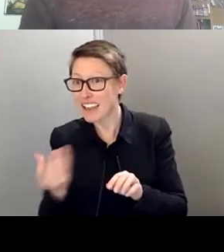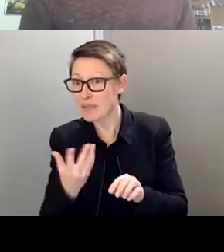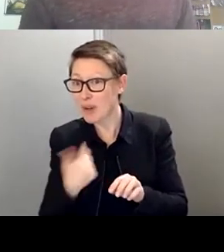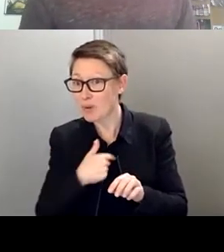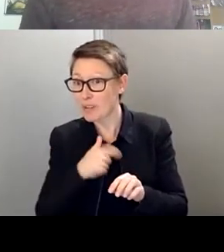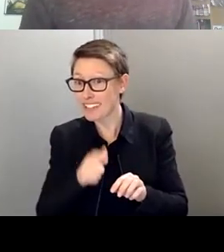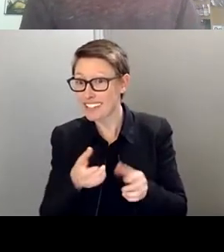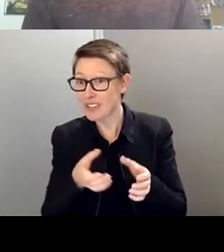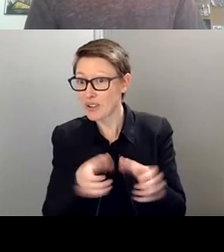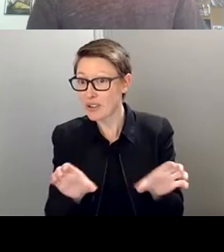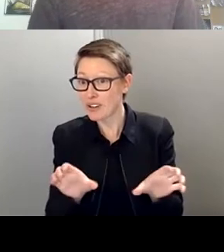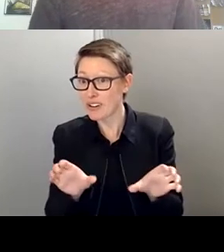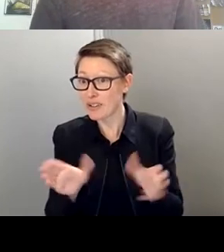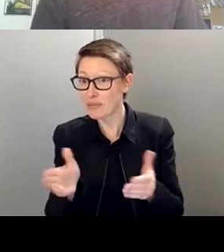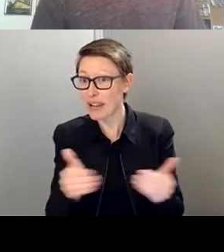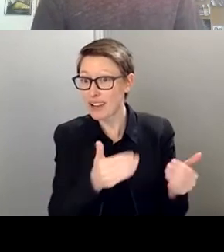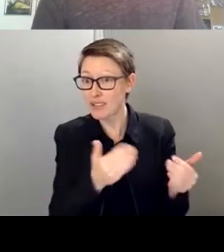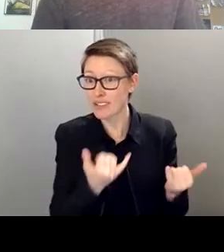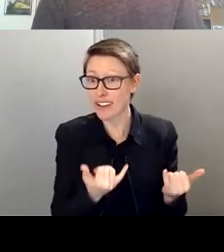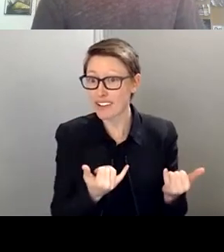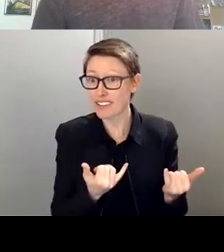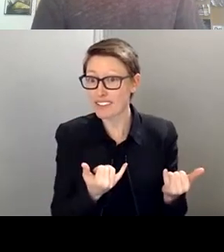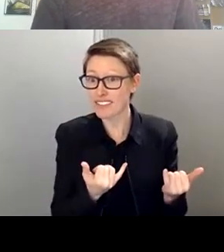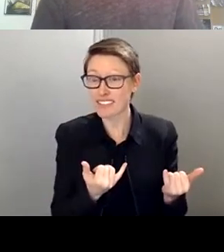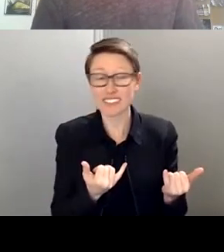the breakout rooms or not.